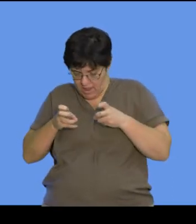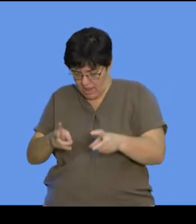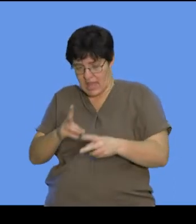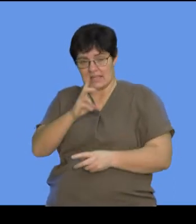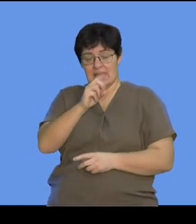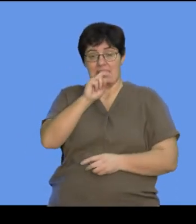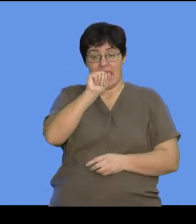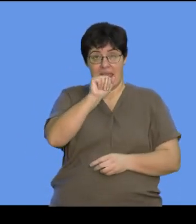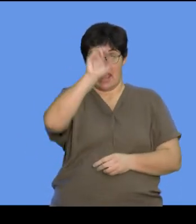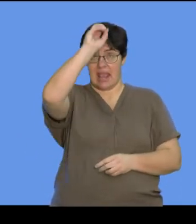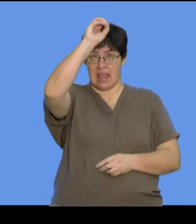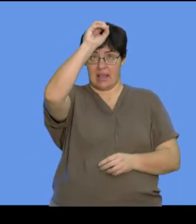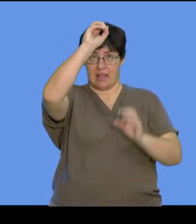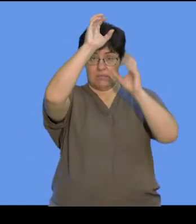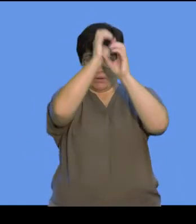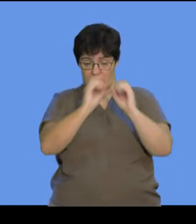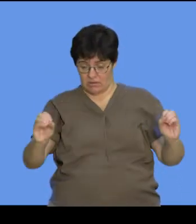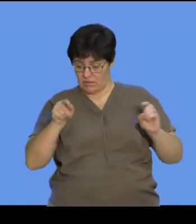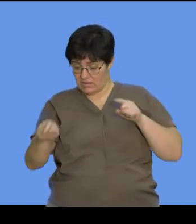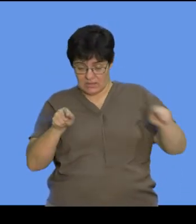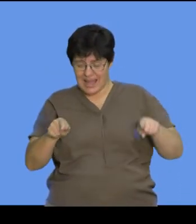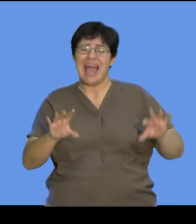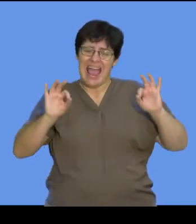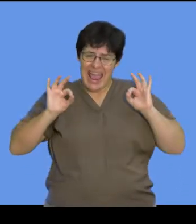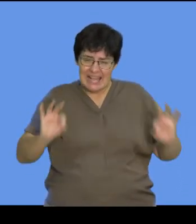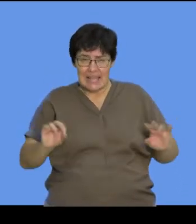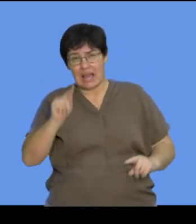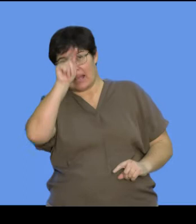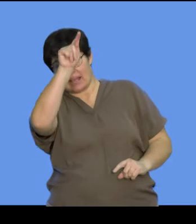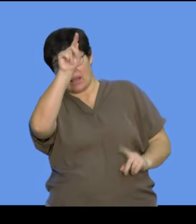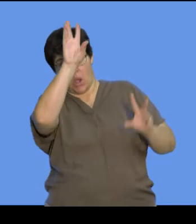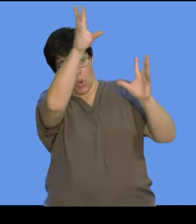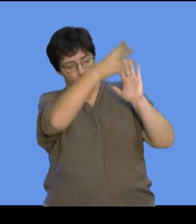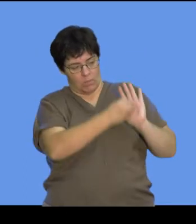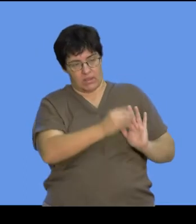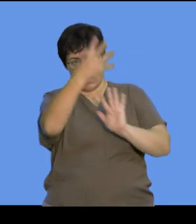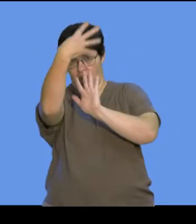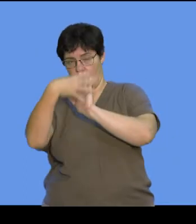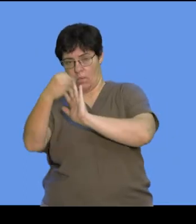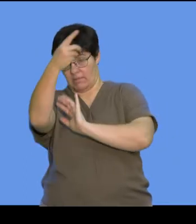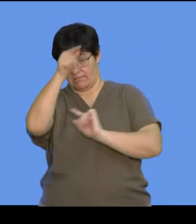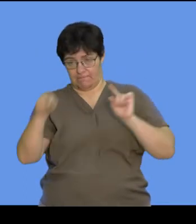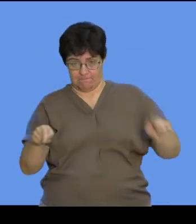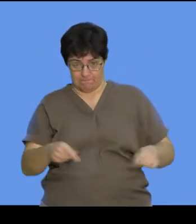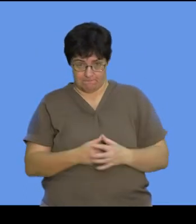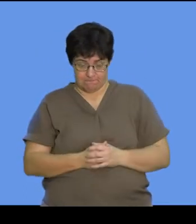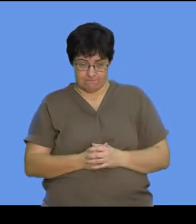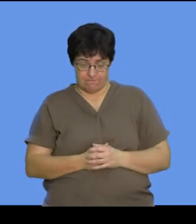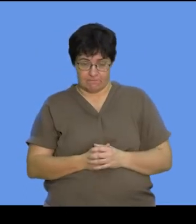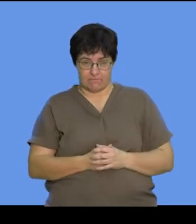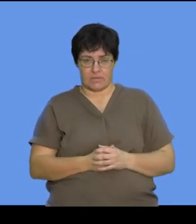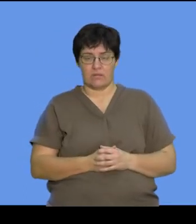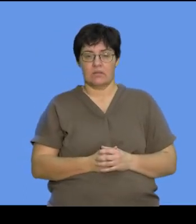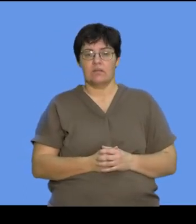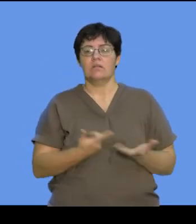so that the daughter cells at the end of cell division have an exact copy of the genetic information. What